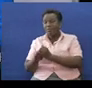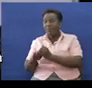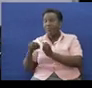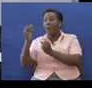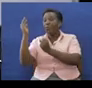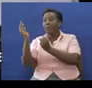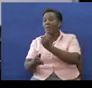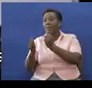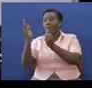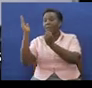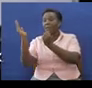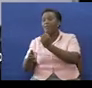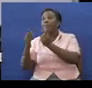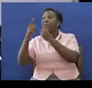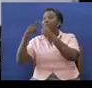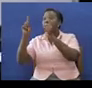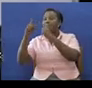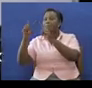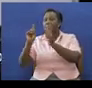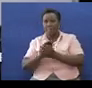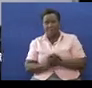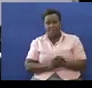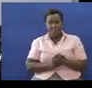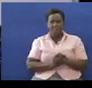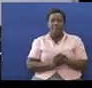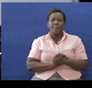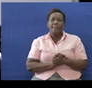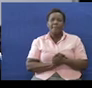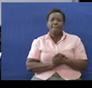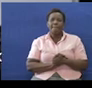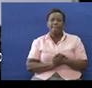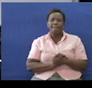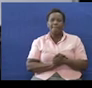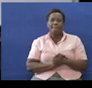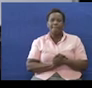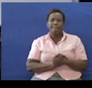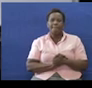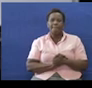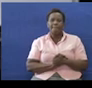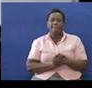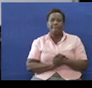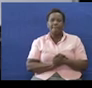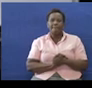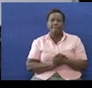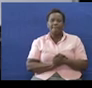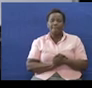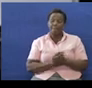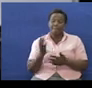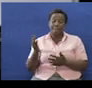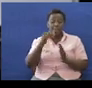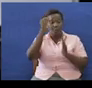deforestation. I think you remember all these things. They influence through water